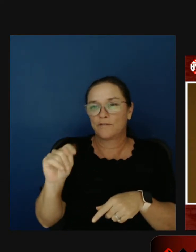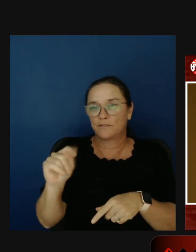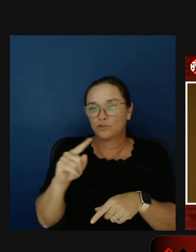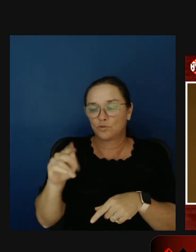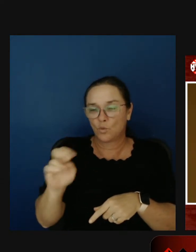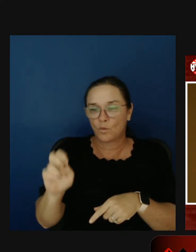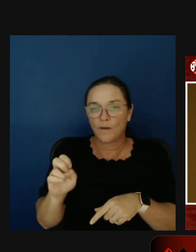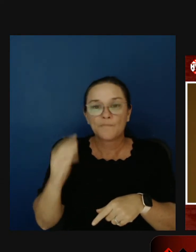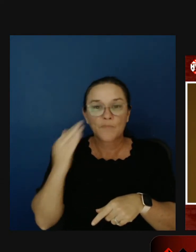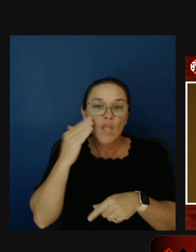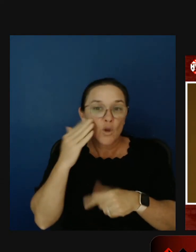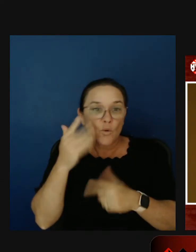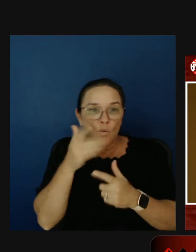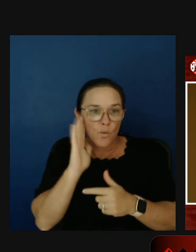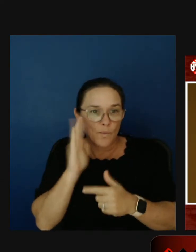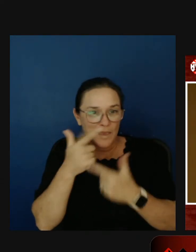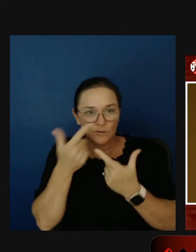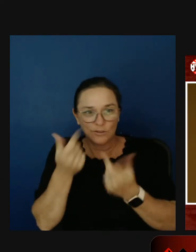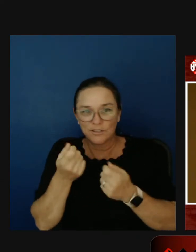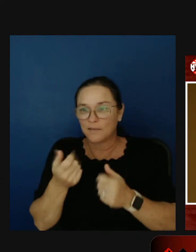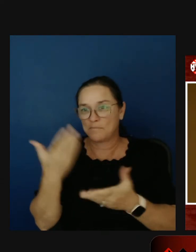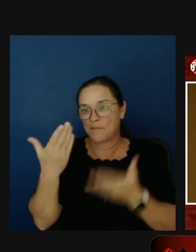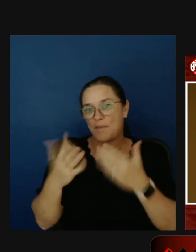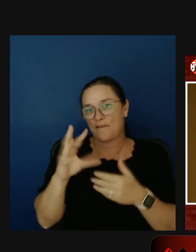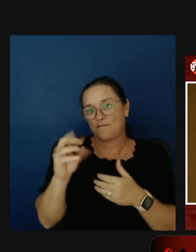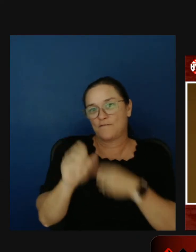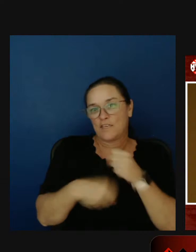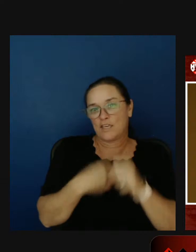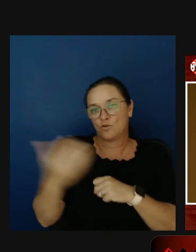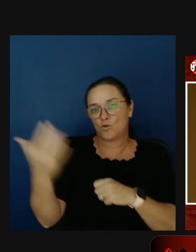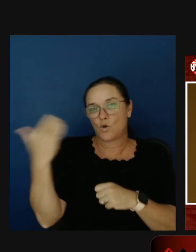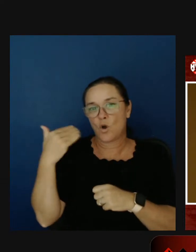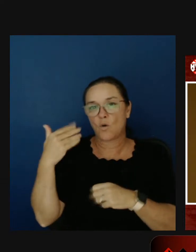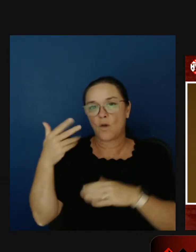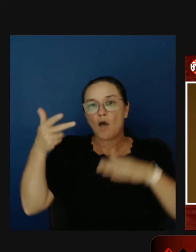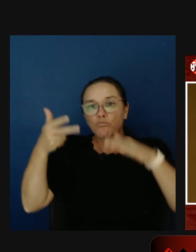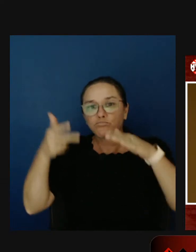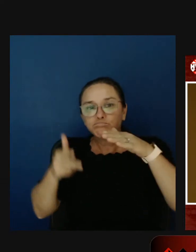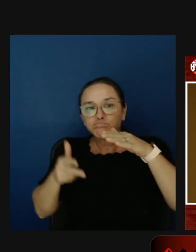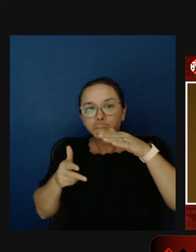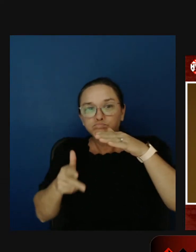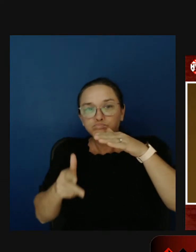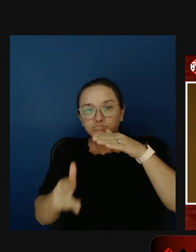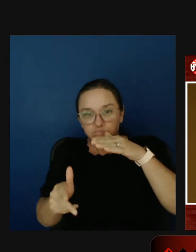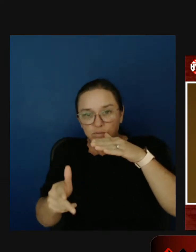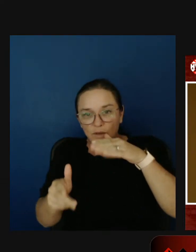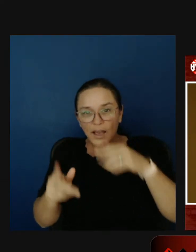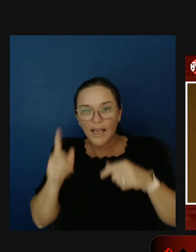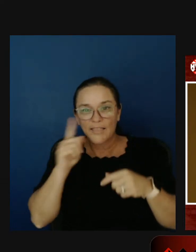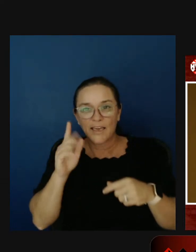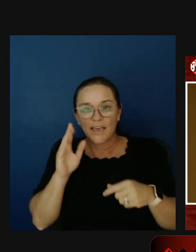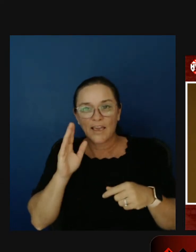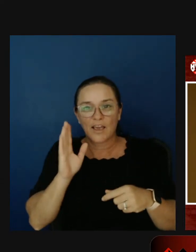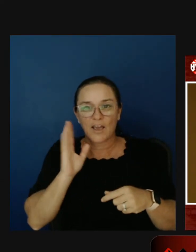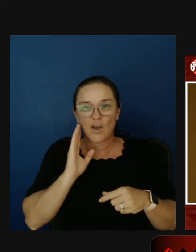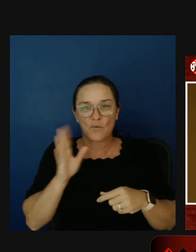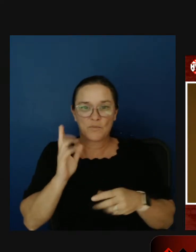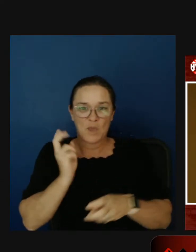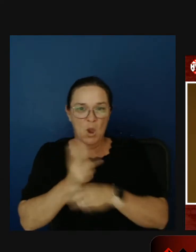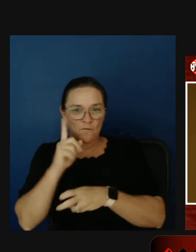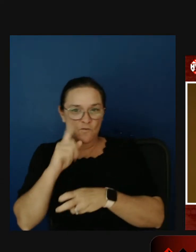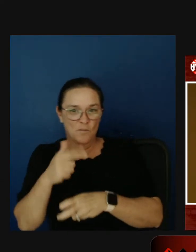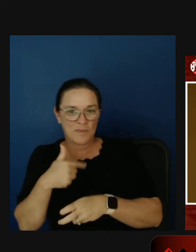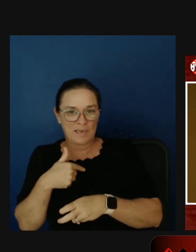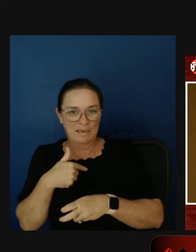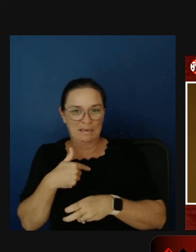there's people that long ago, 50 years ago now, I think have been out in submersibles, which I think I'd be a little claustrophobic. So